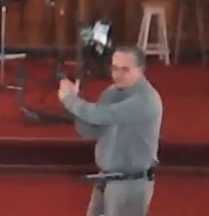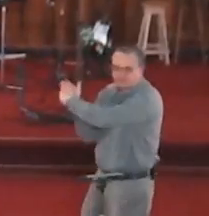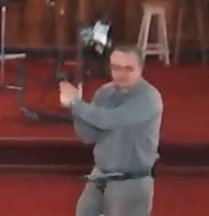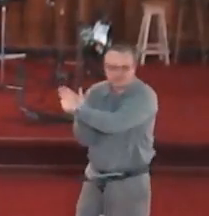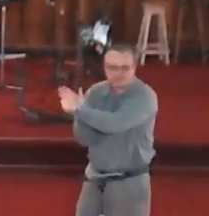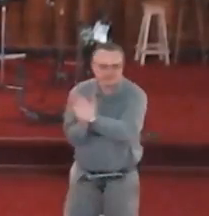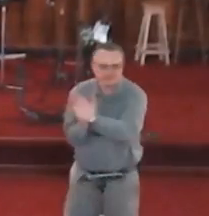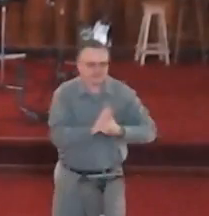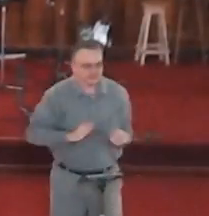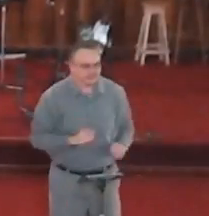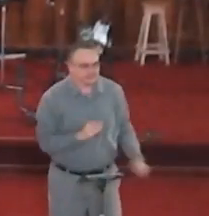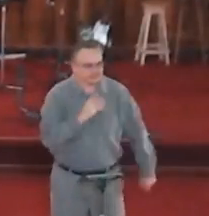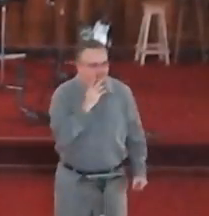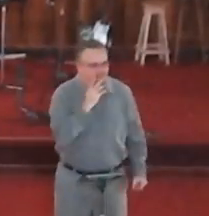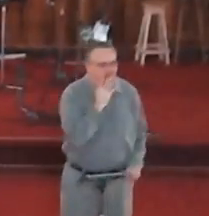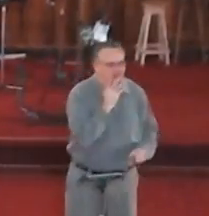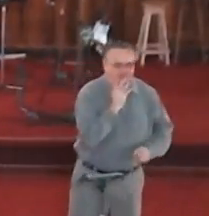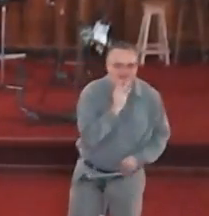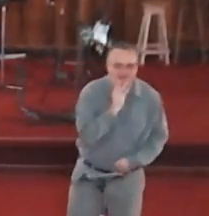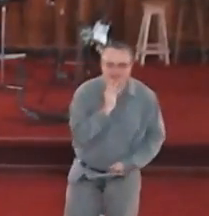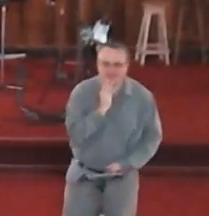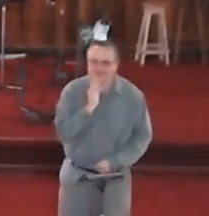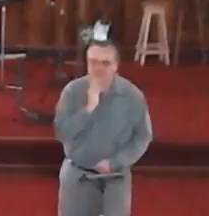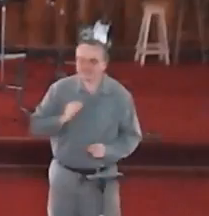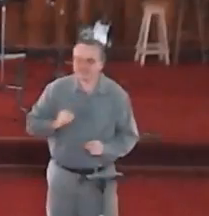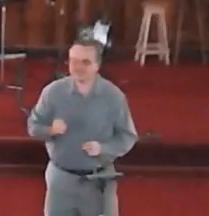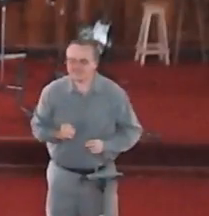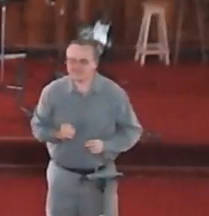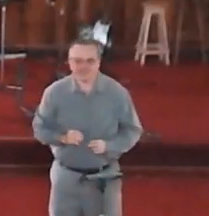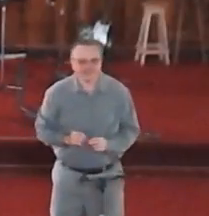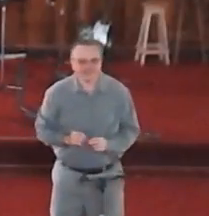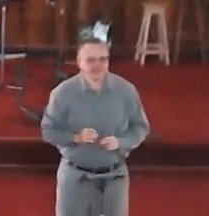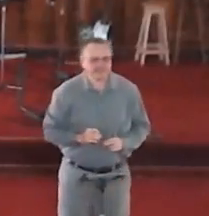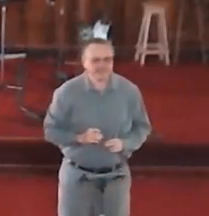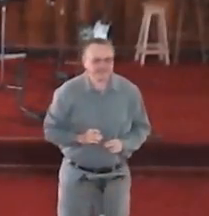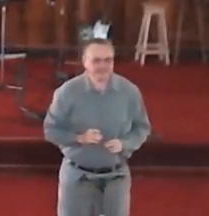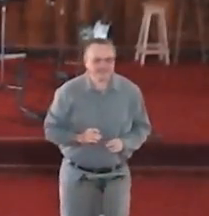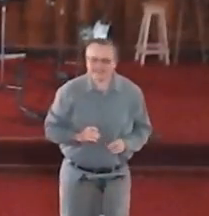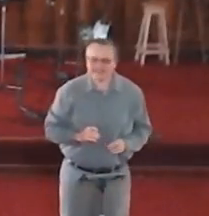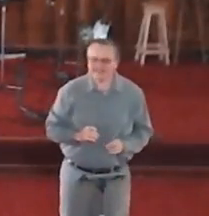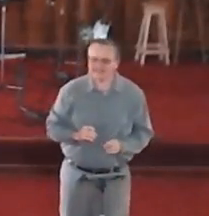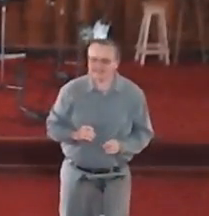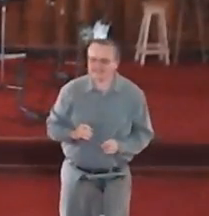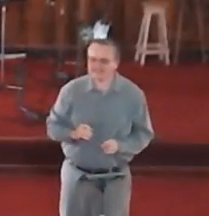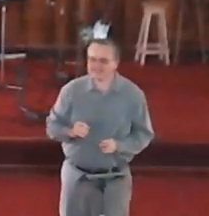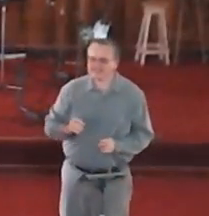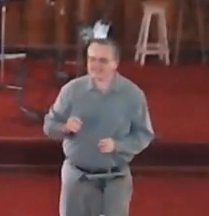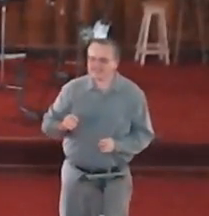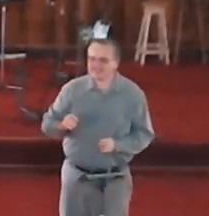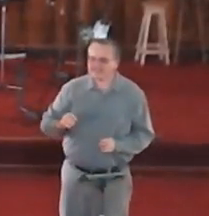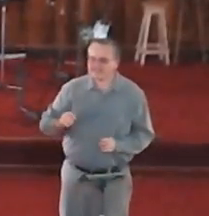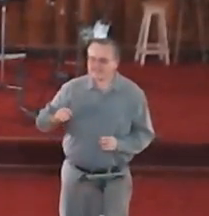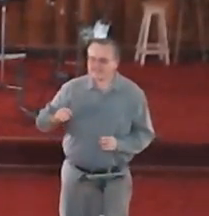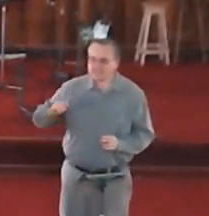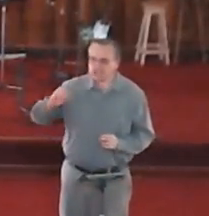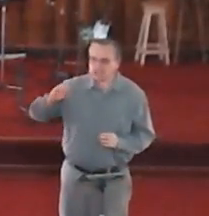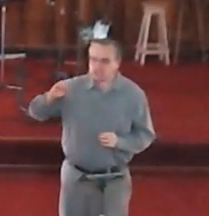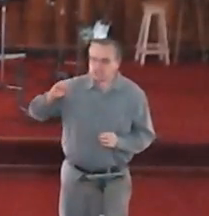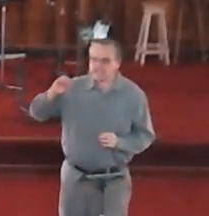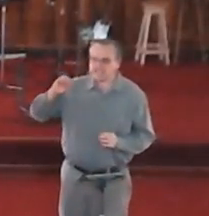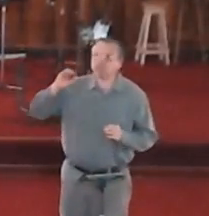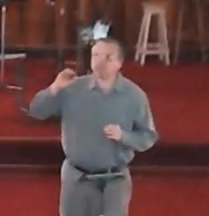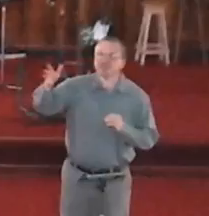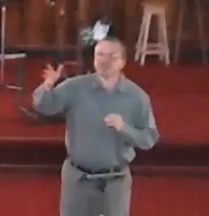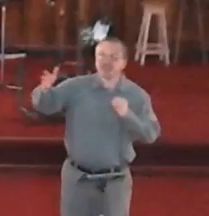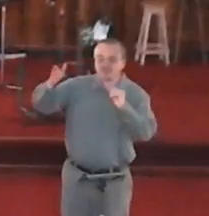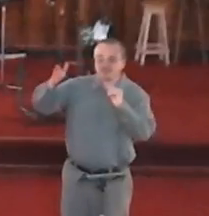de Dios. His life had been transformed. Jesus appeared before him, and instead of being an enemy of God, he was now converted into a defender of God.